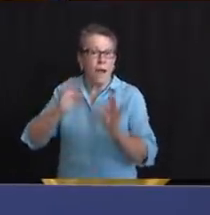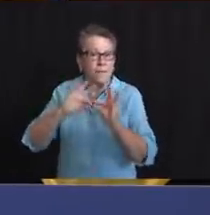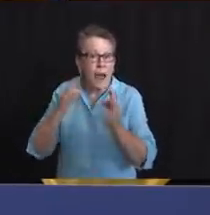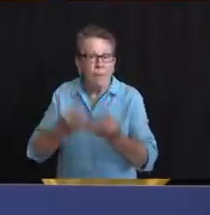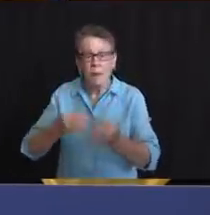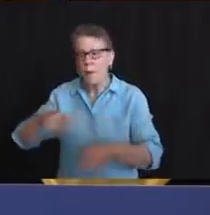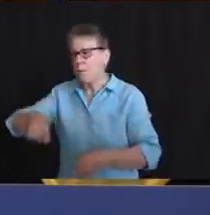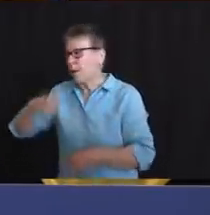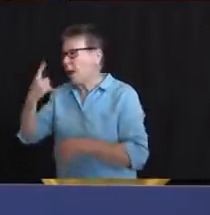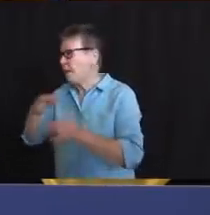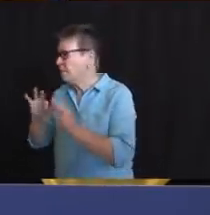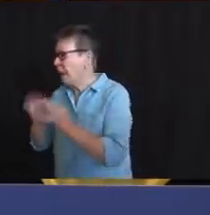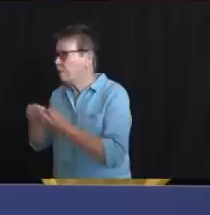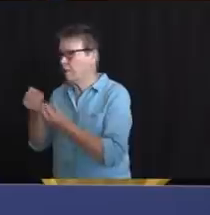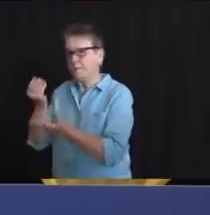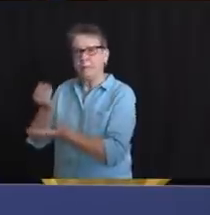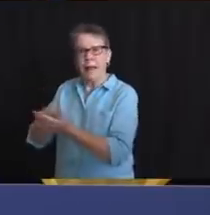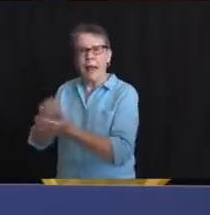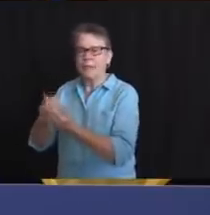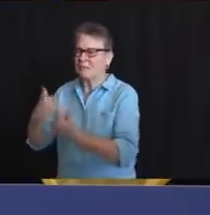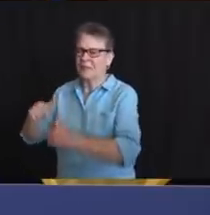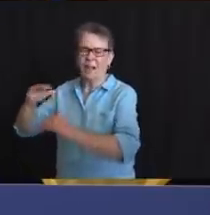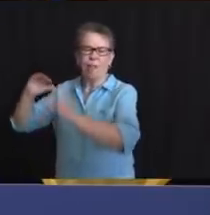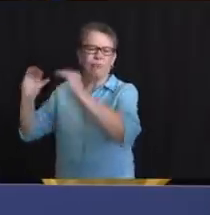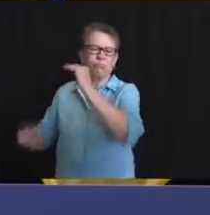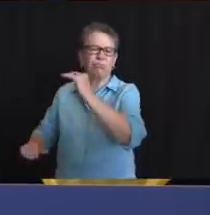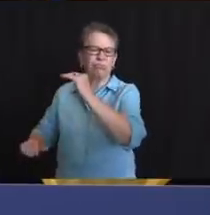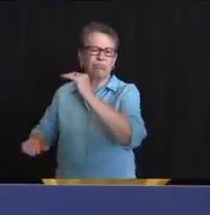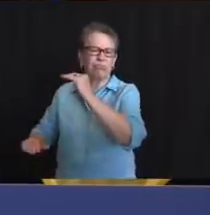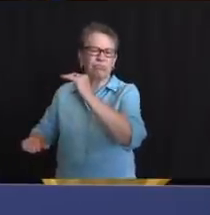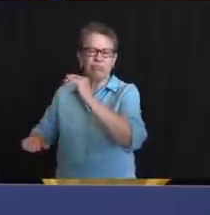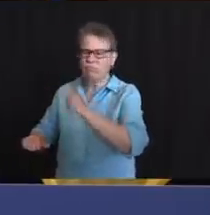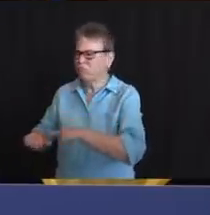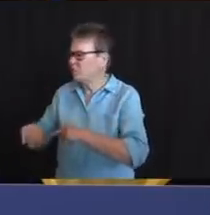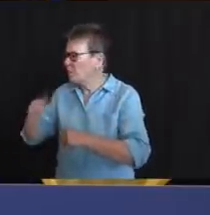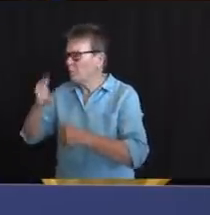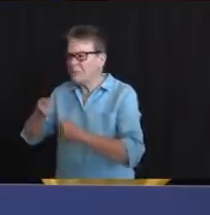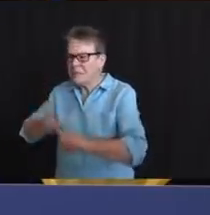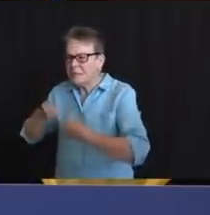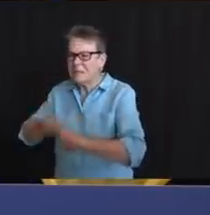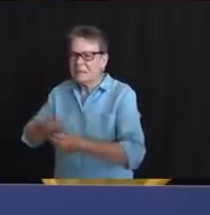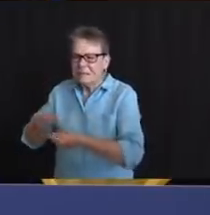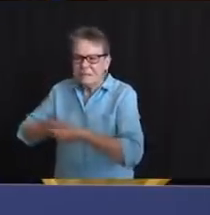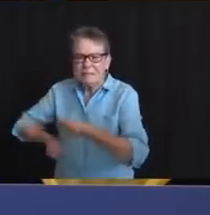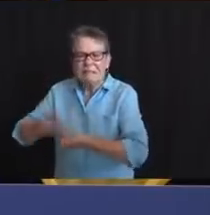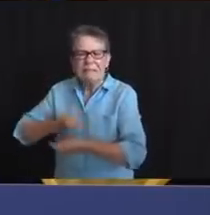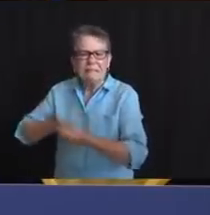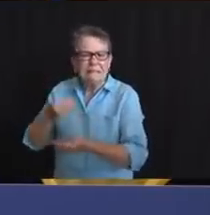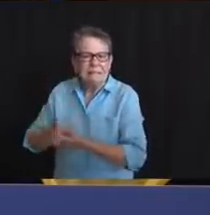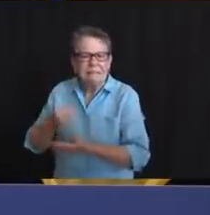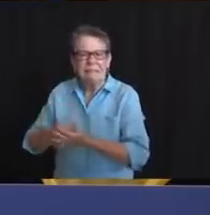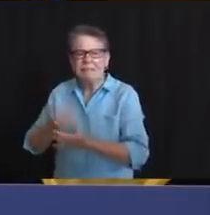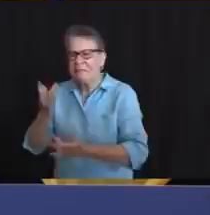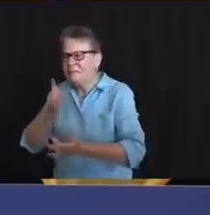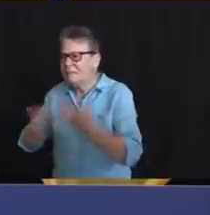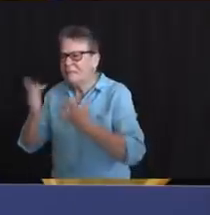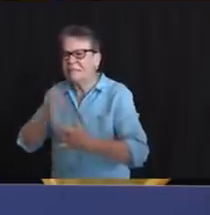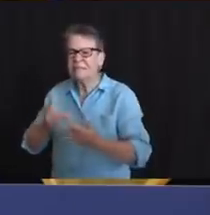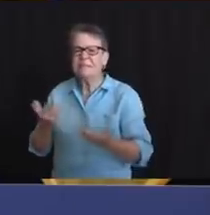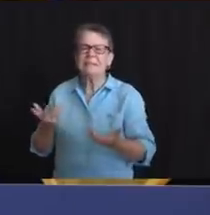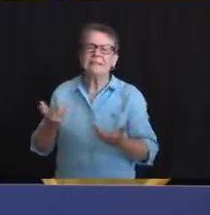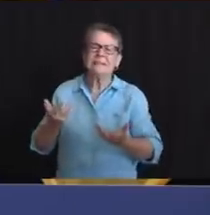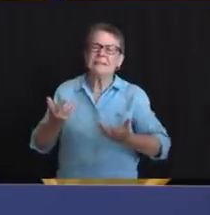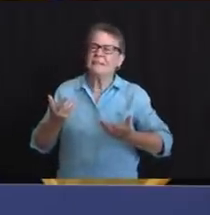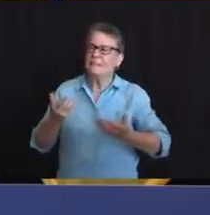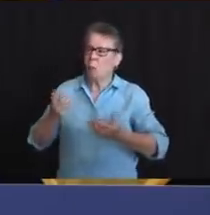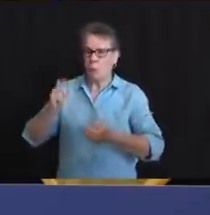overnight, but that does not mean that that is not a worthwhile journey that we must be on to address those, in